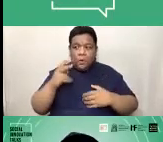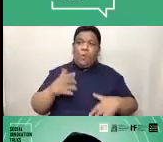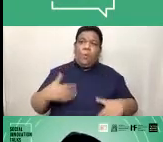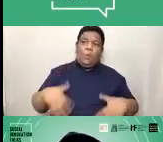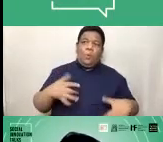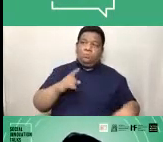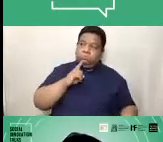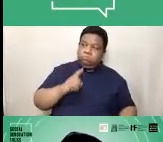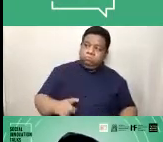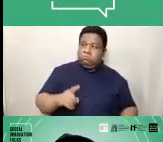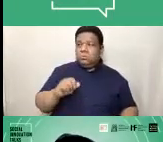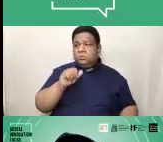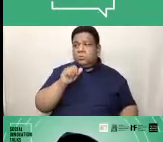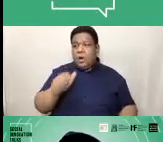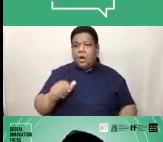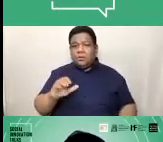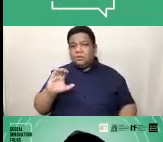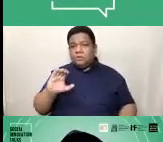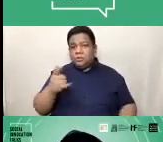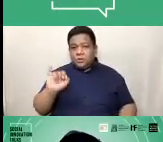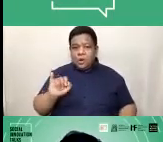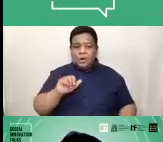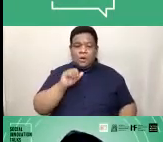It's not CGI, it's not fake